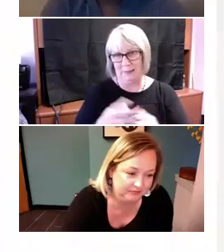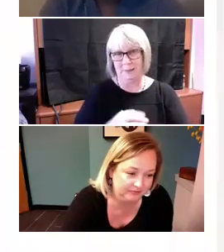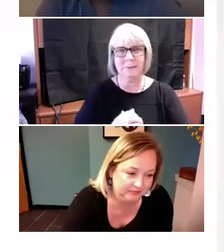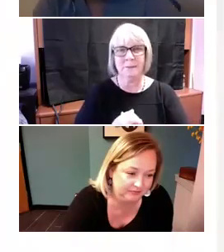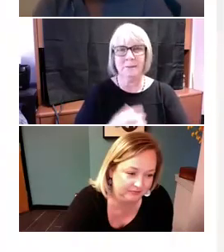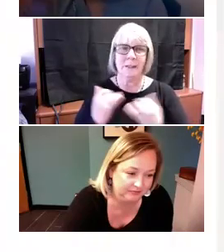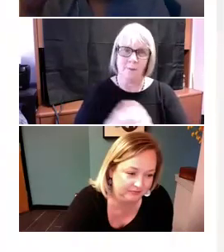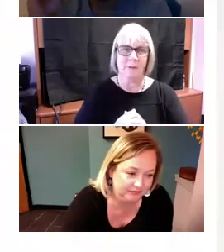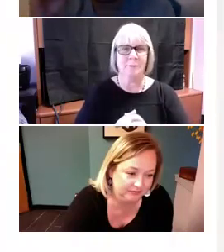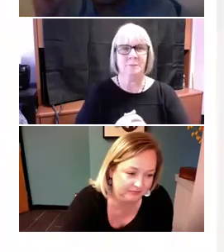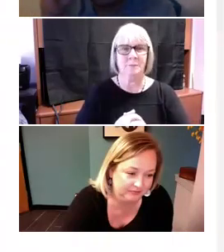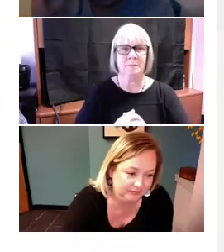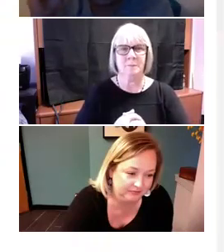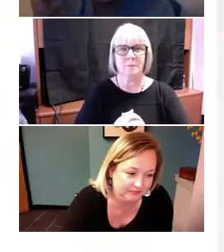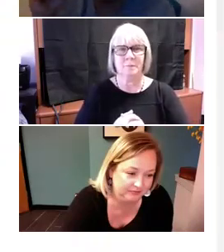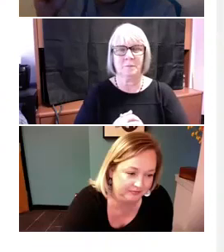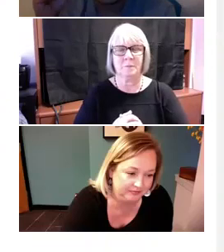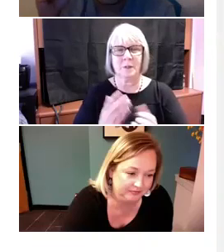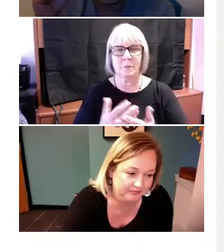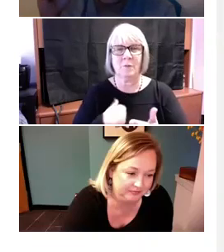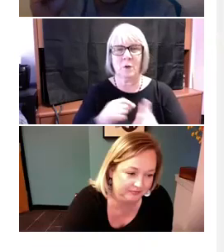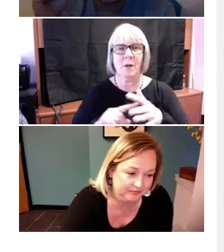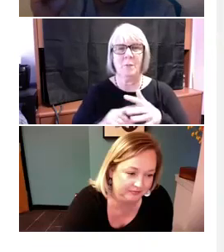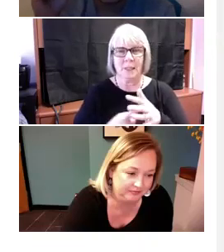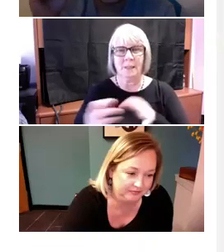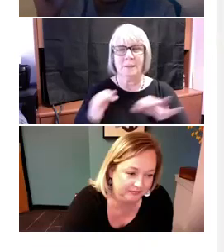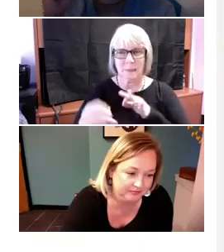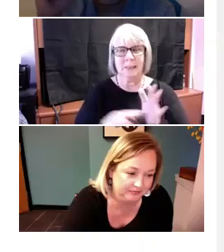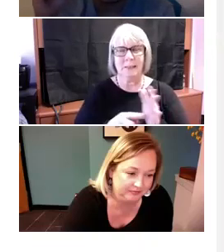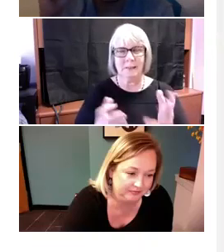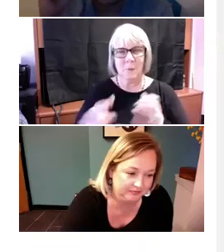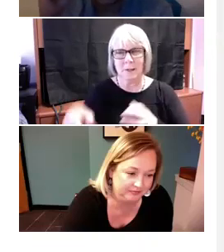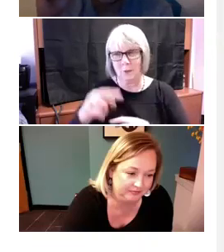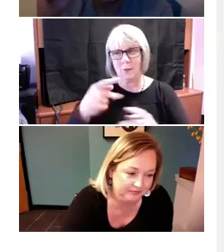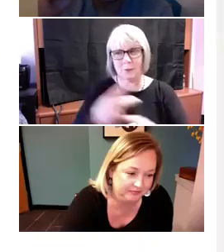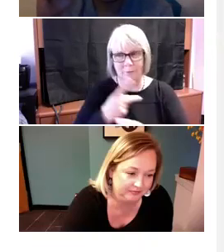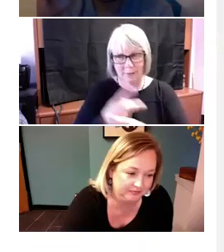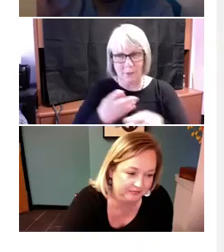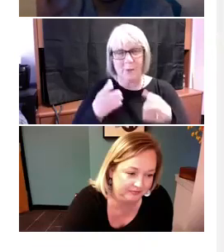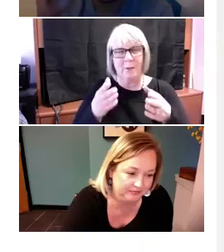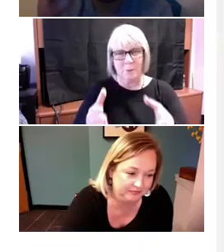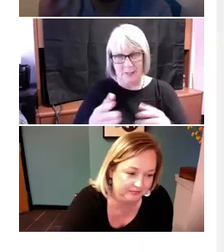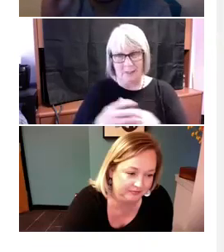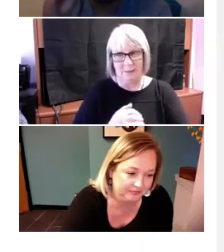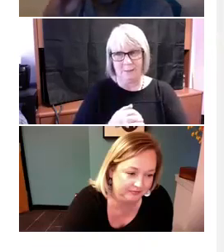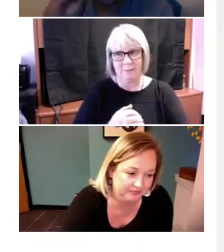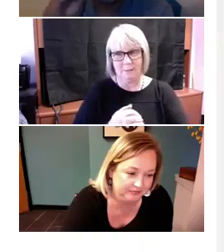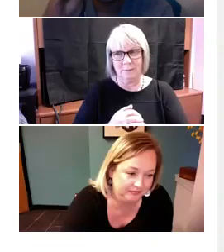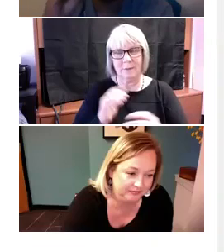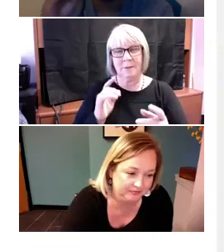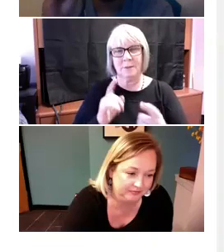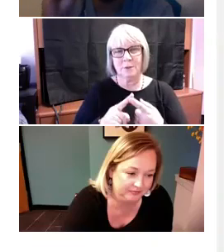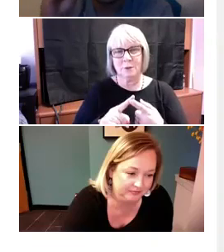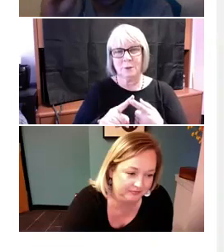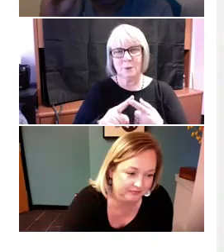Now, before I begin explaining this, I want you guys to figure out a way in order to